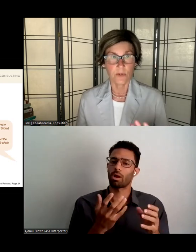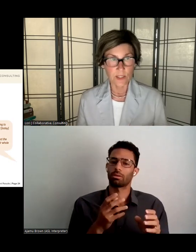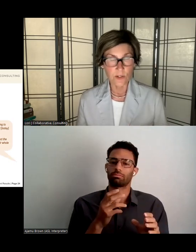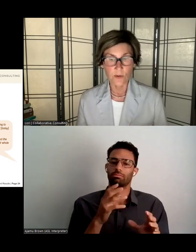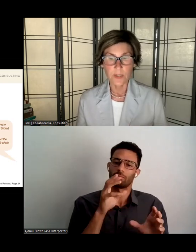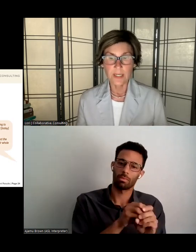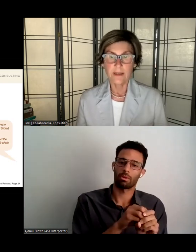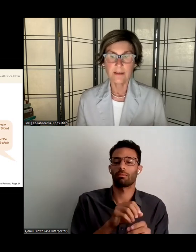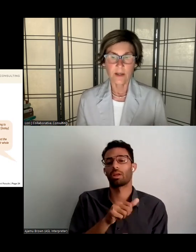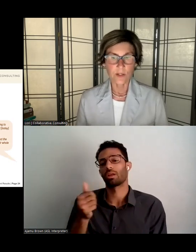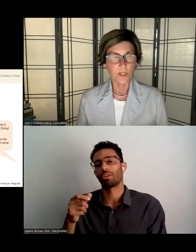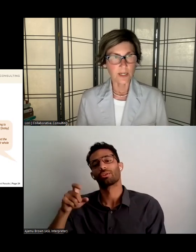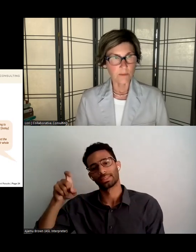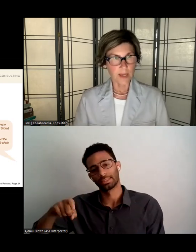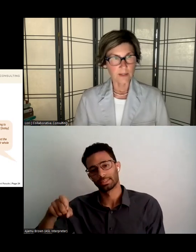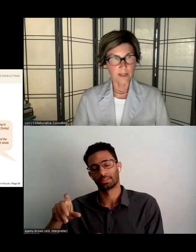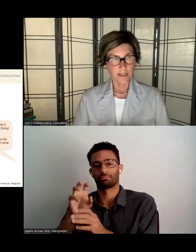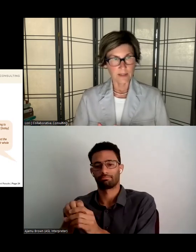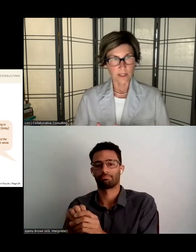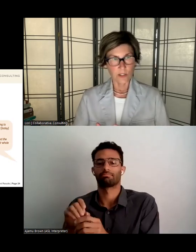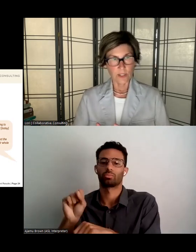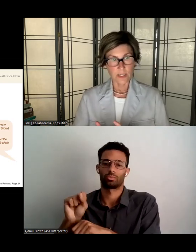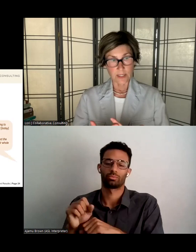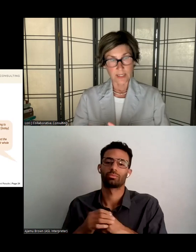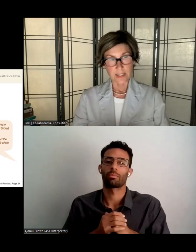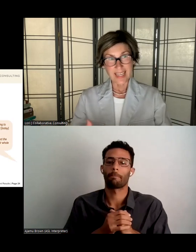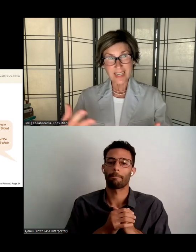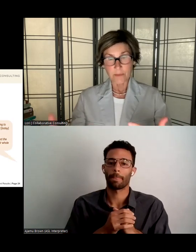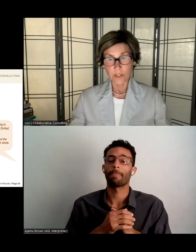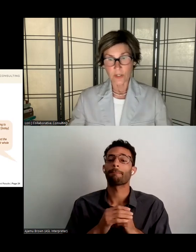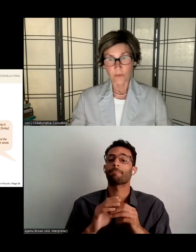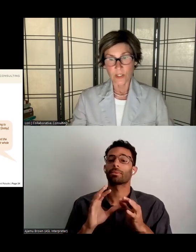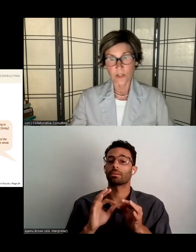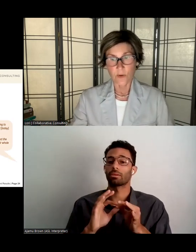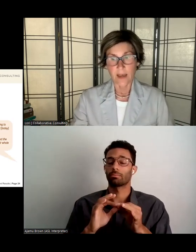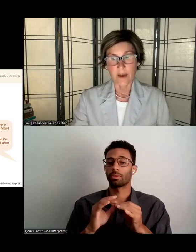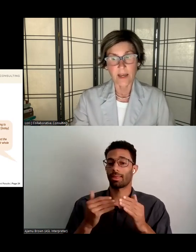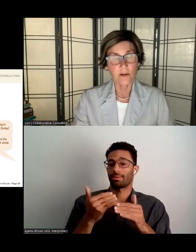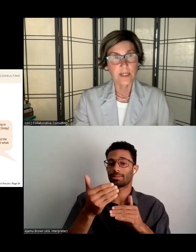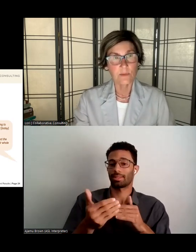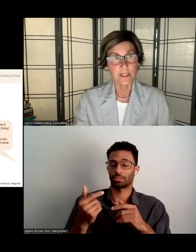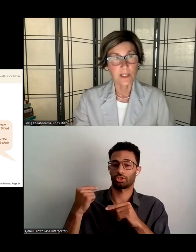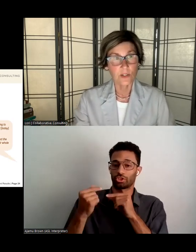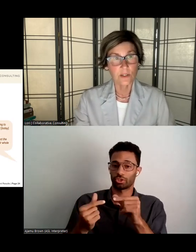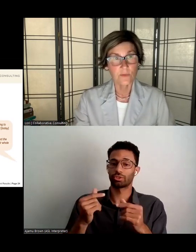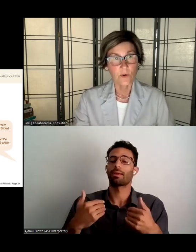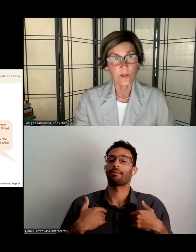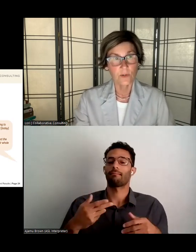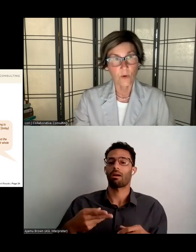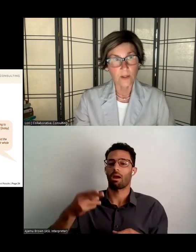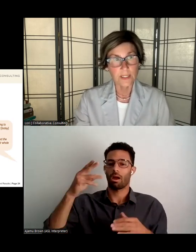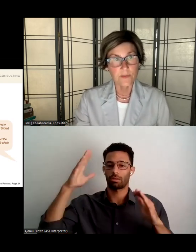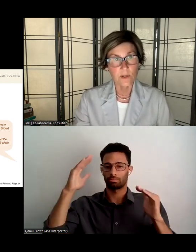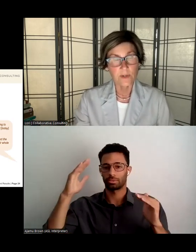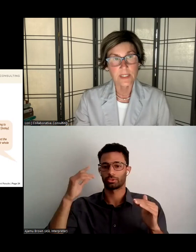because they will need to. They also talked about that this next incoming generations will have higher expectations for